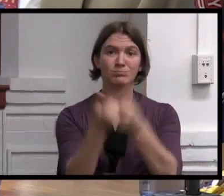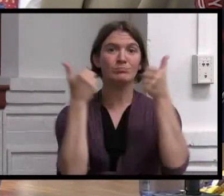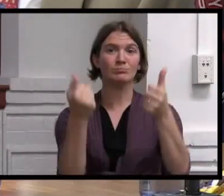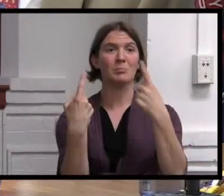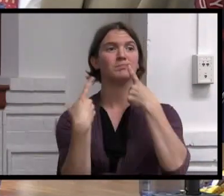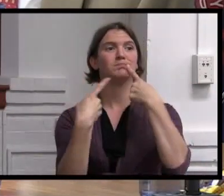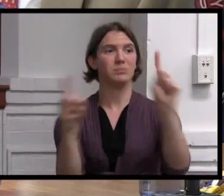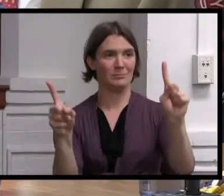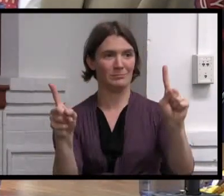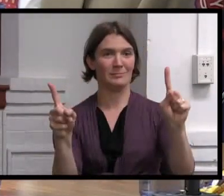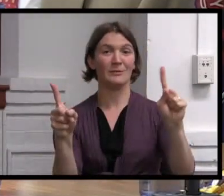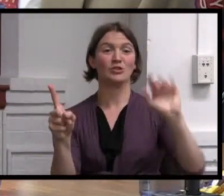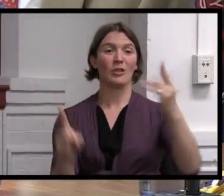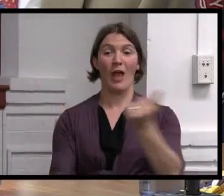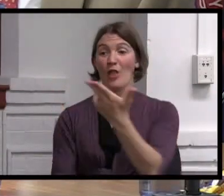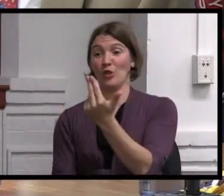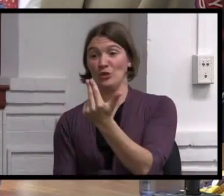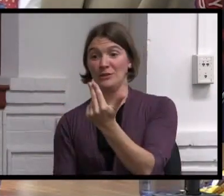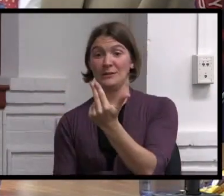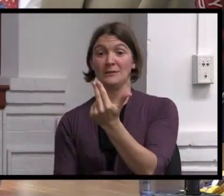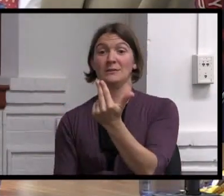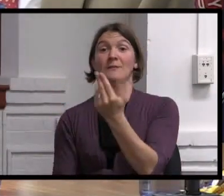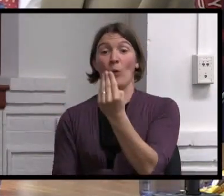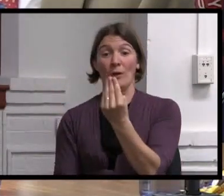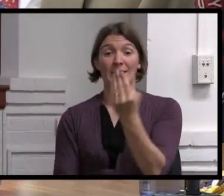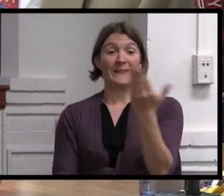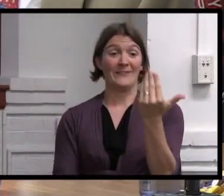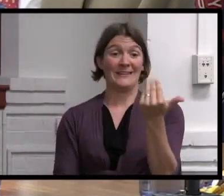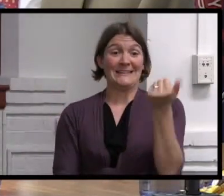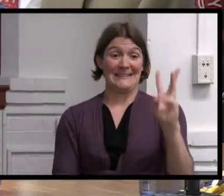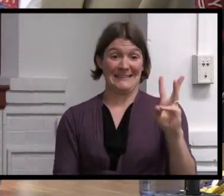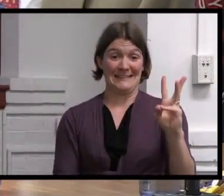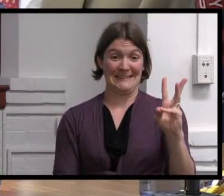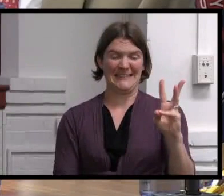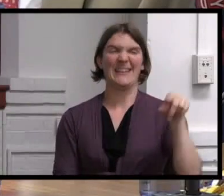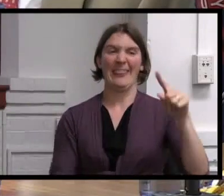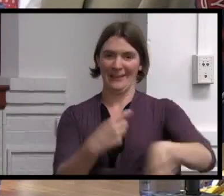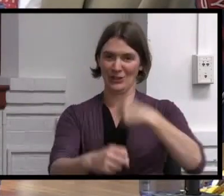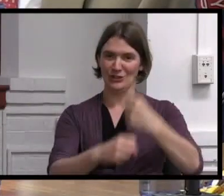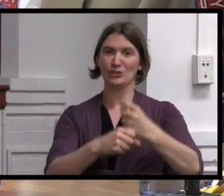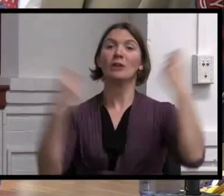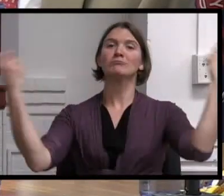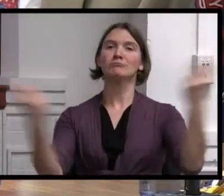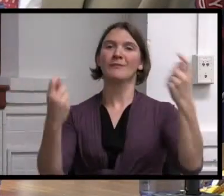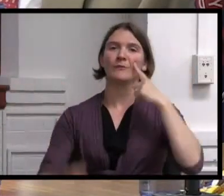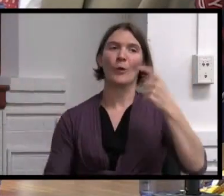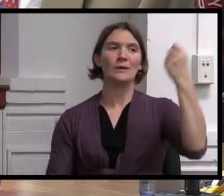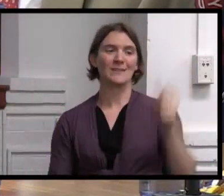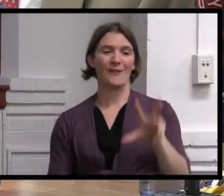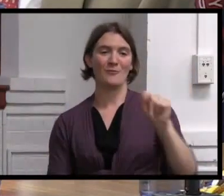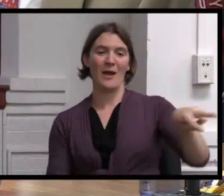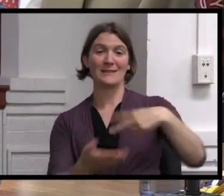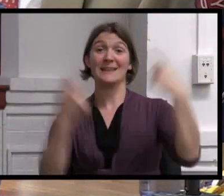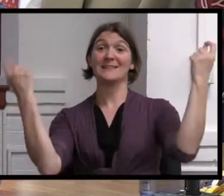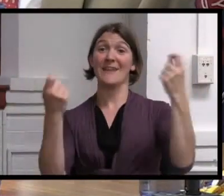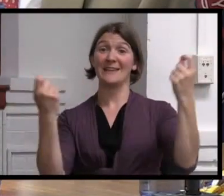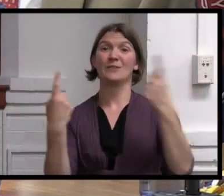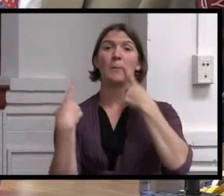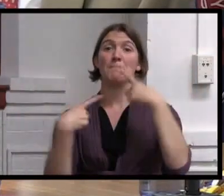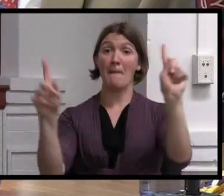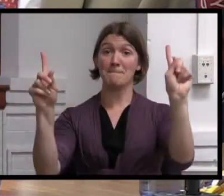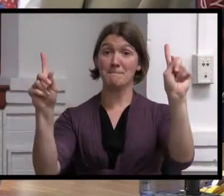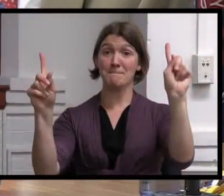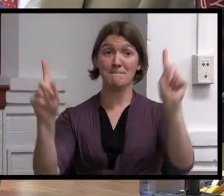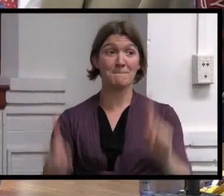hereby proclaim July 13th through 16th, 2017, as Southern Vermont Dance Festival